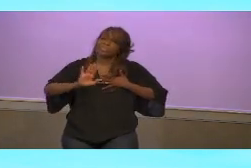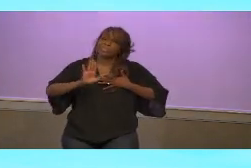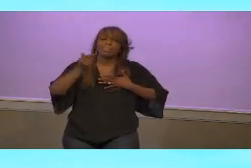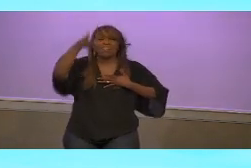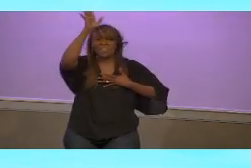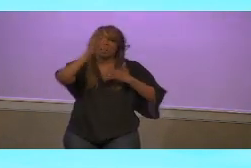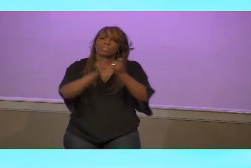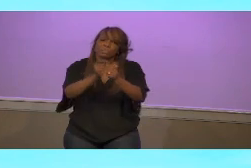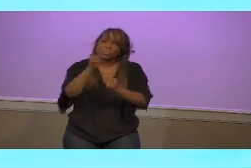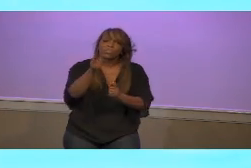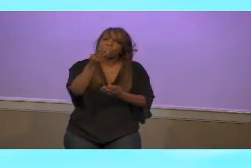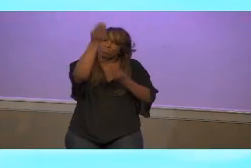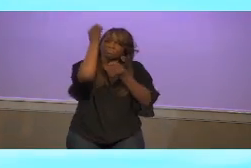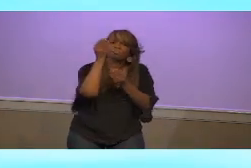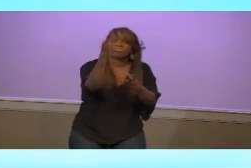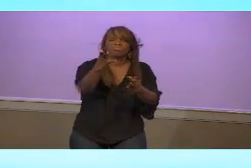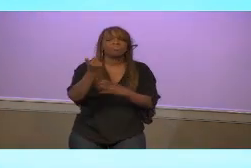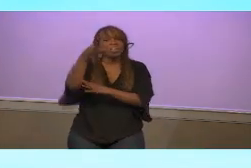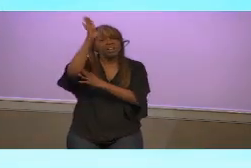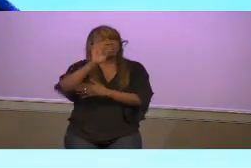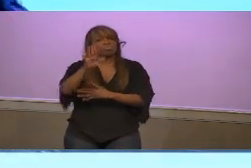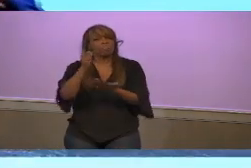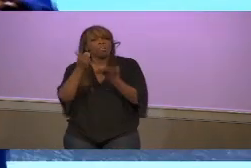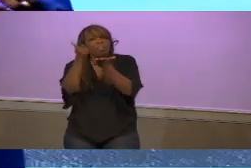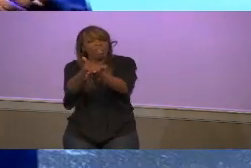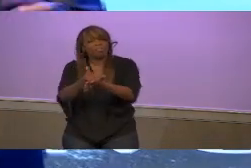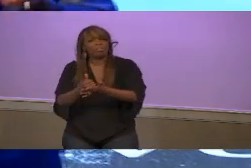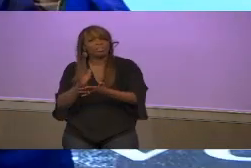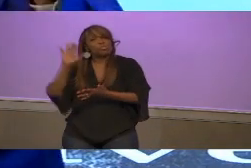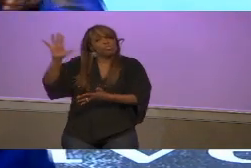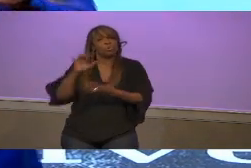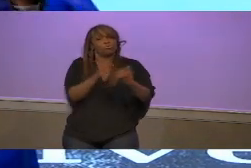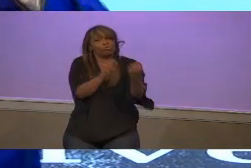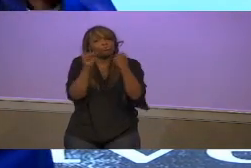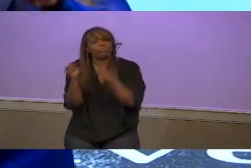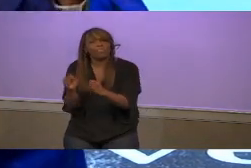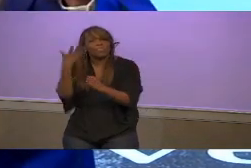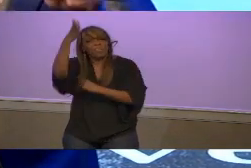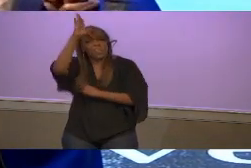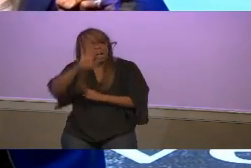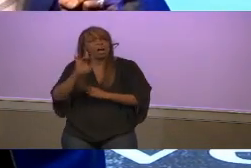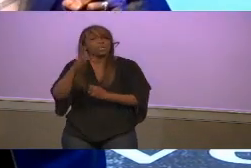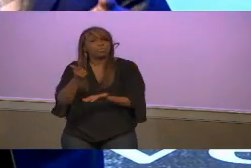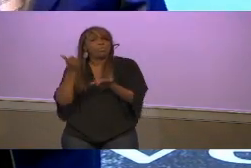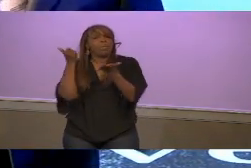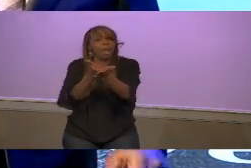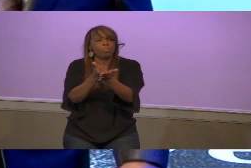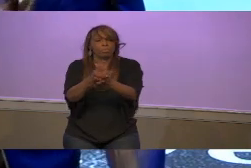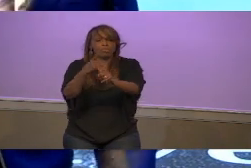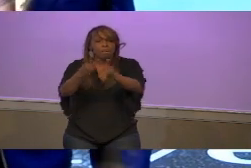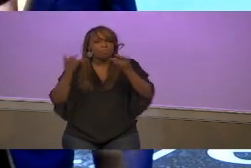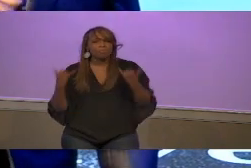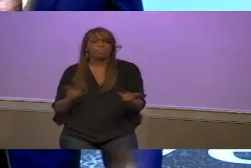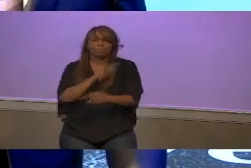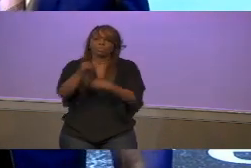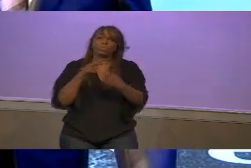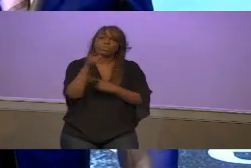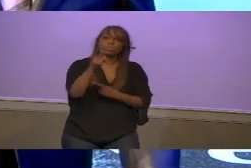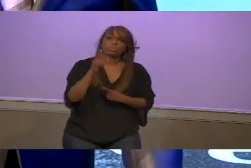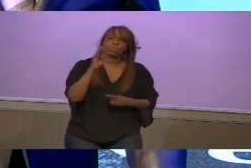right there. He is still your refuge and your strength. He is a very present help in the